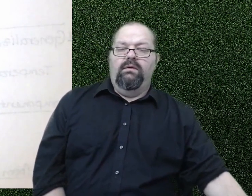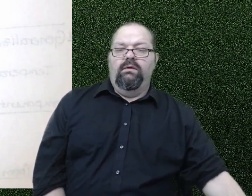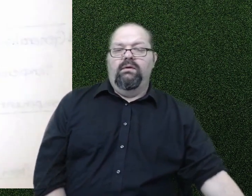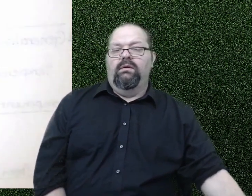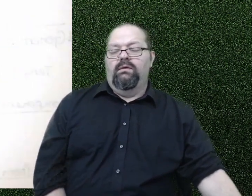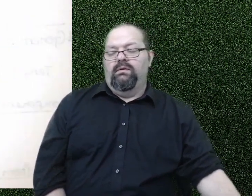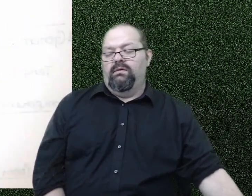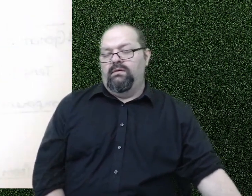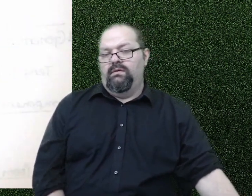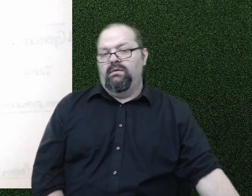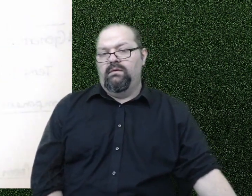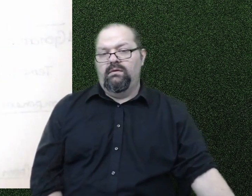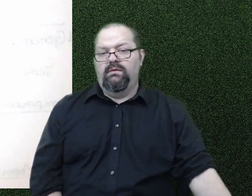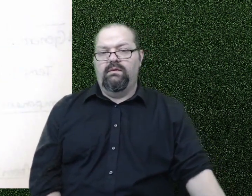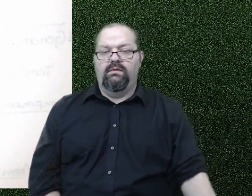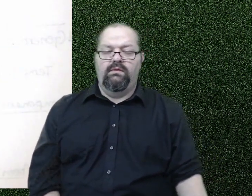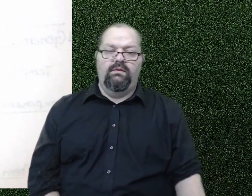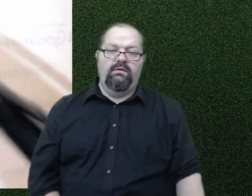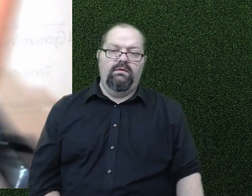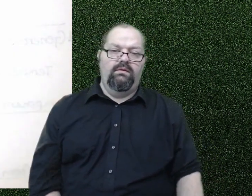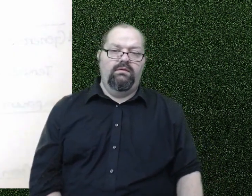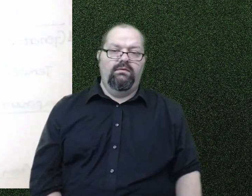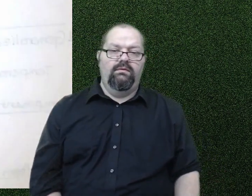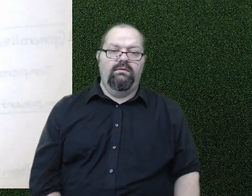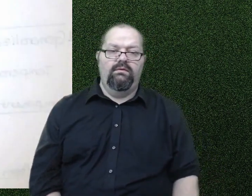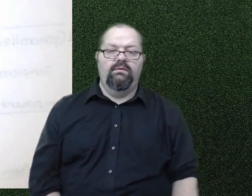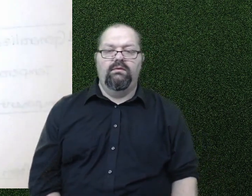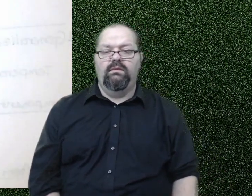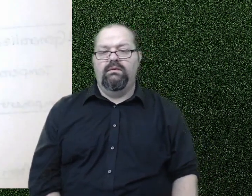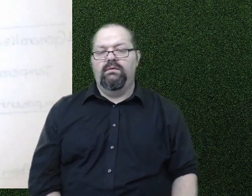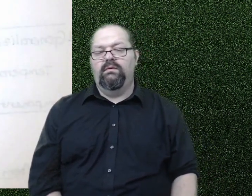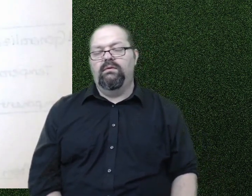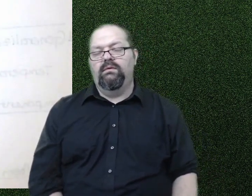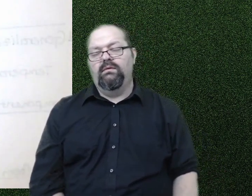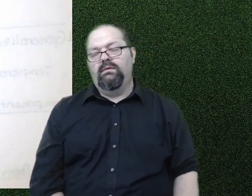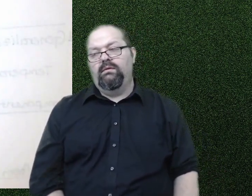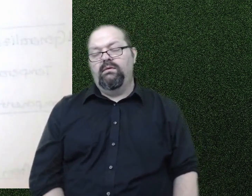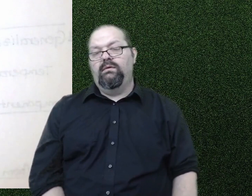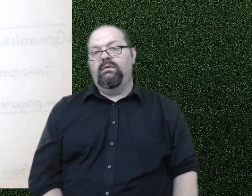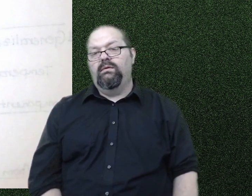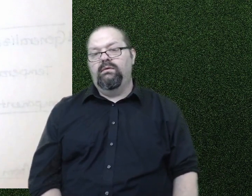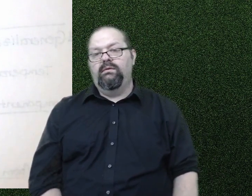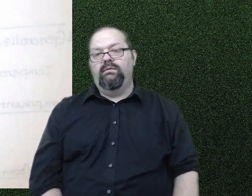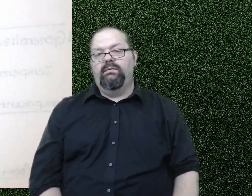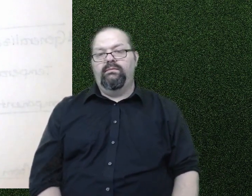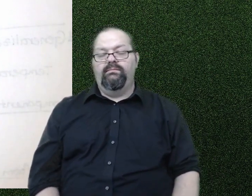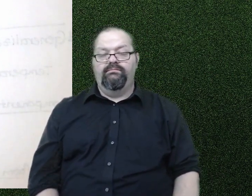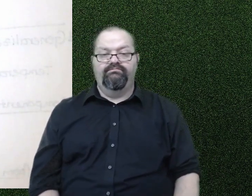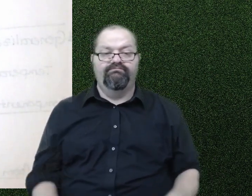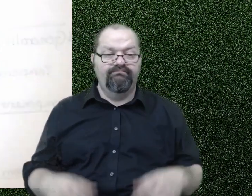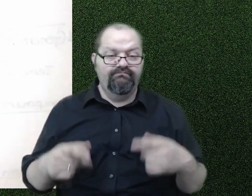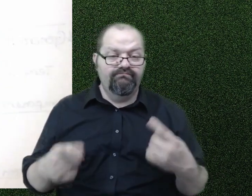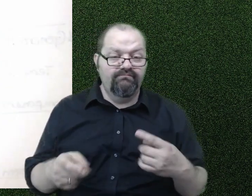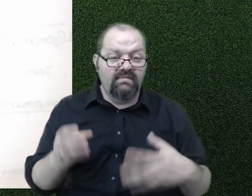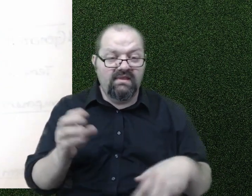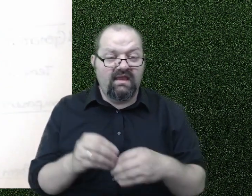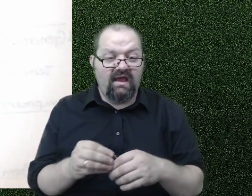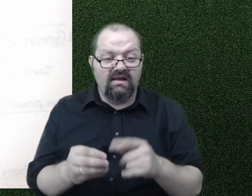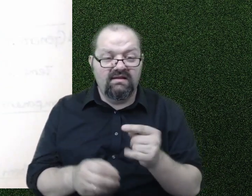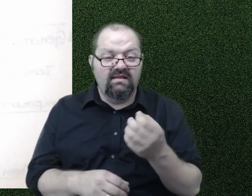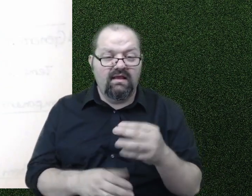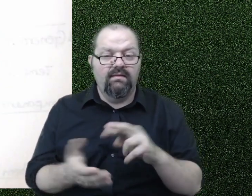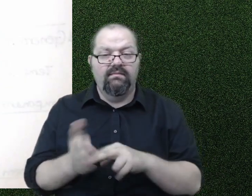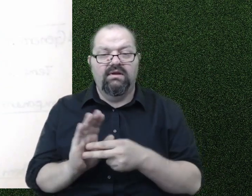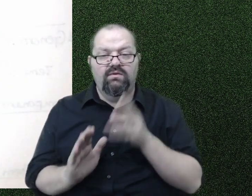V2, all the way through V sub n. When I add them, I get U1 plus